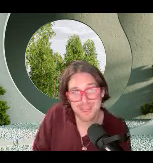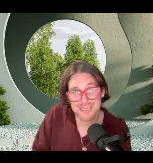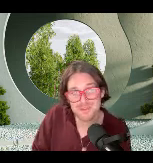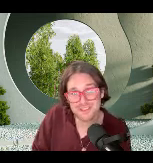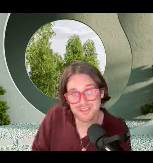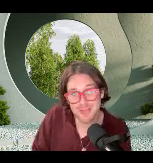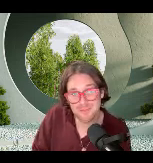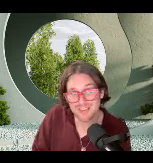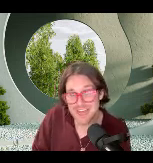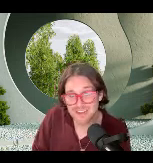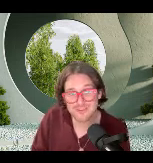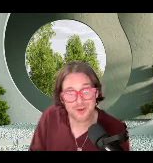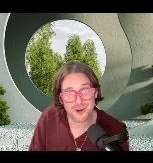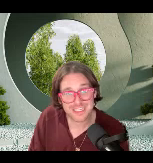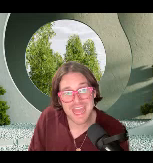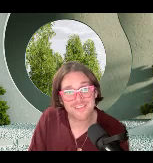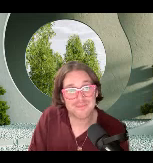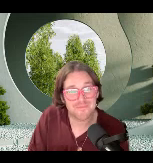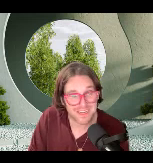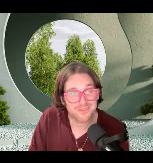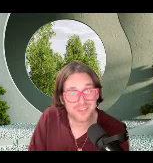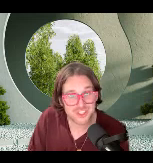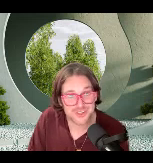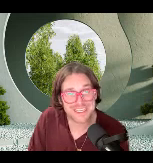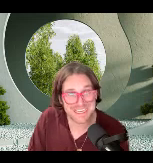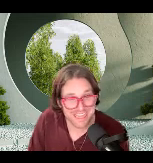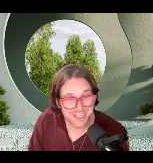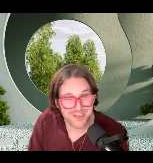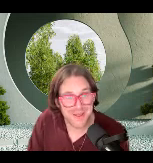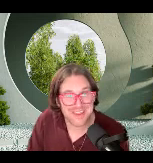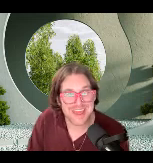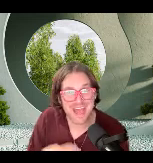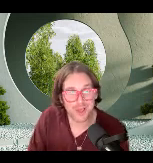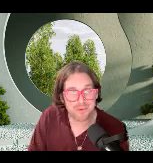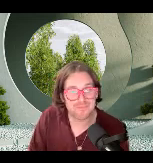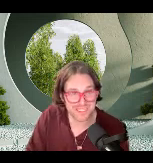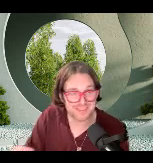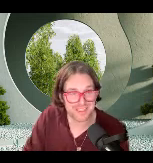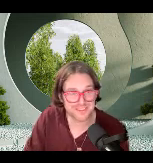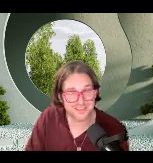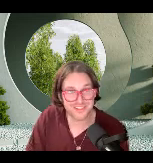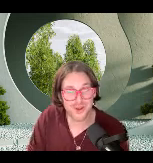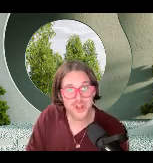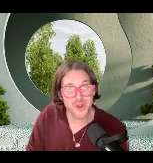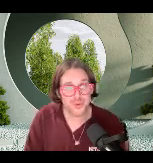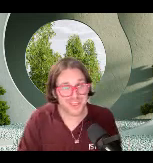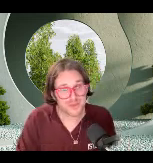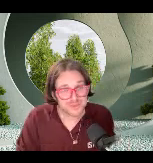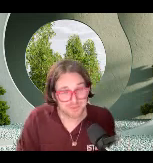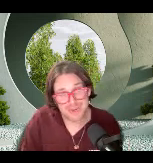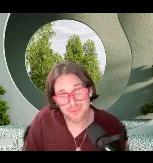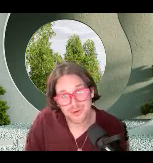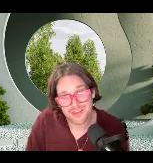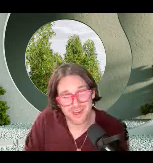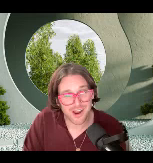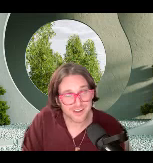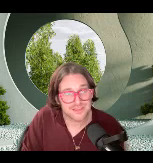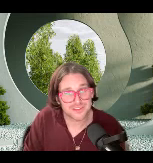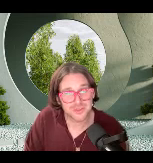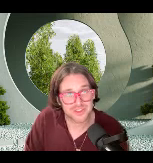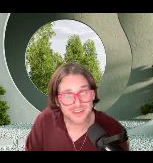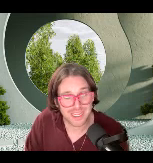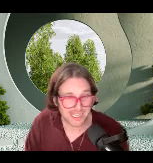use a learning management system, a lot of them already have embedded features in there that help meet this. So we use Blackboard